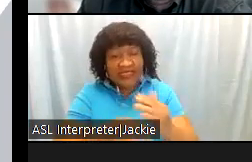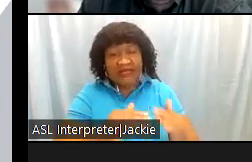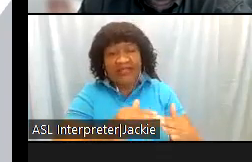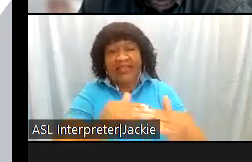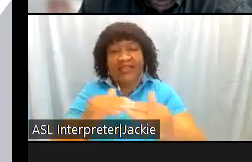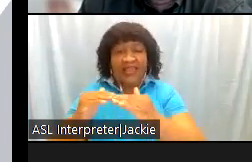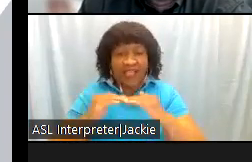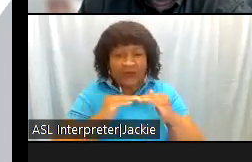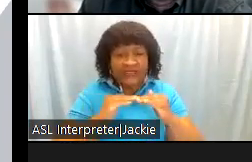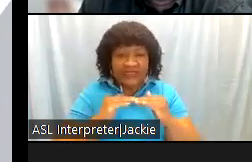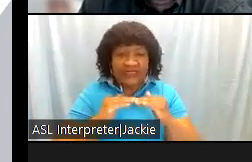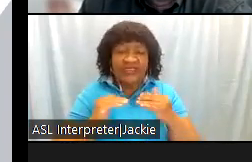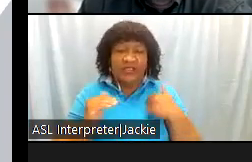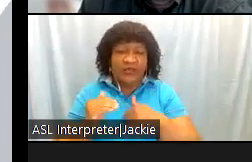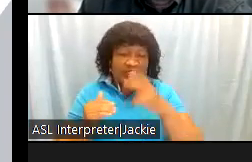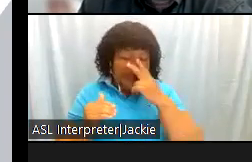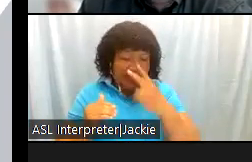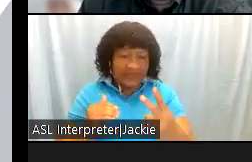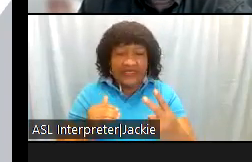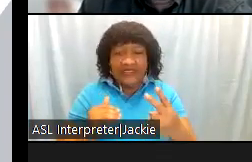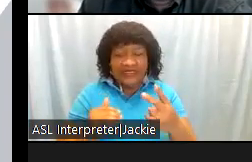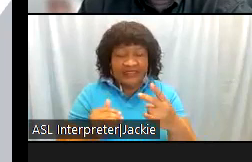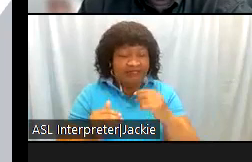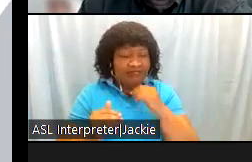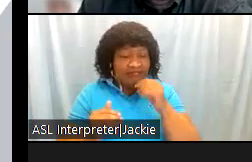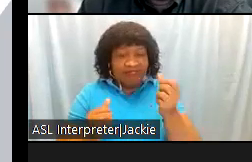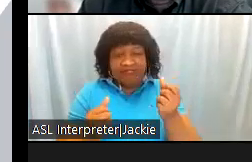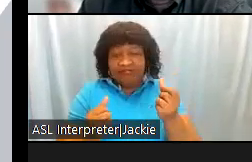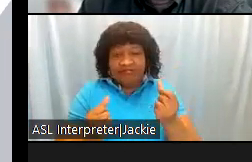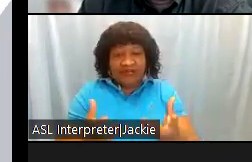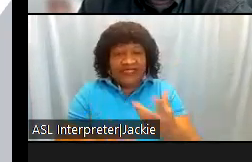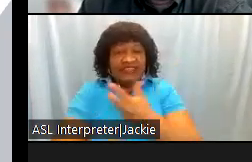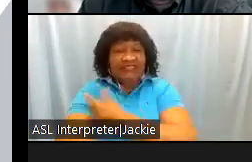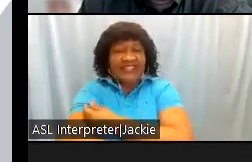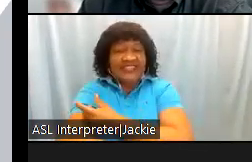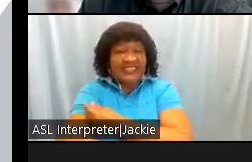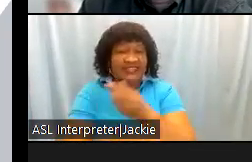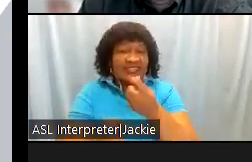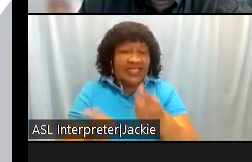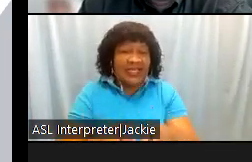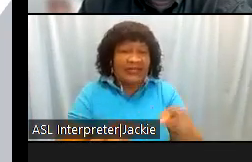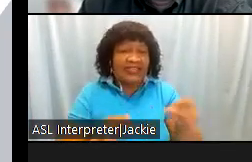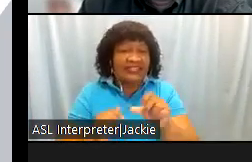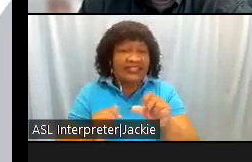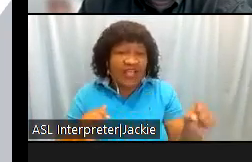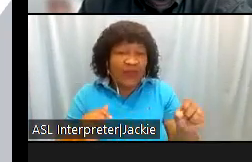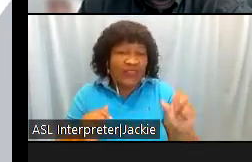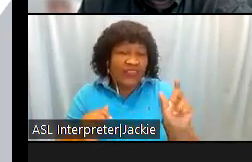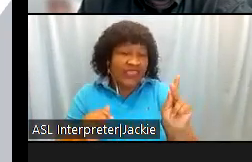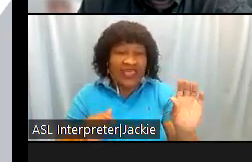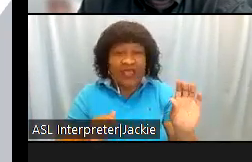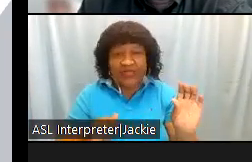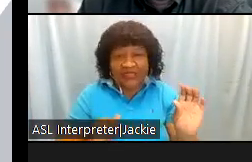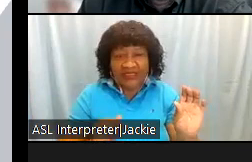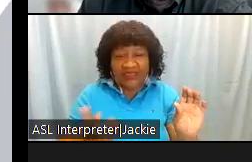front and center. We are seeing lower vaccination rates in South King County.